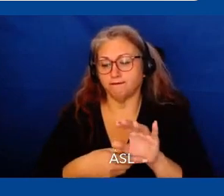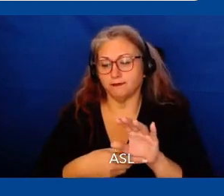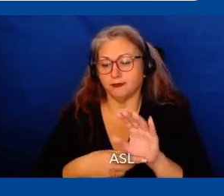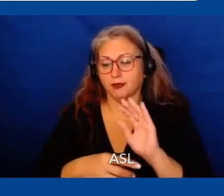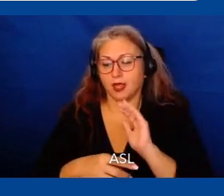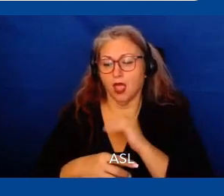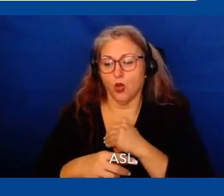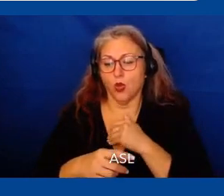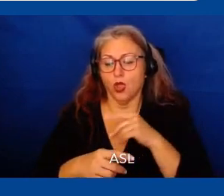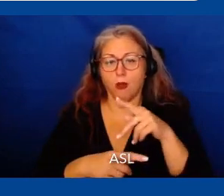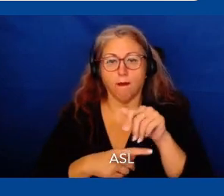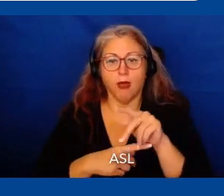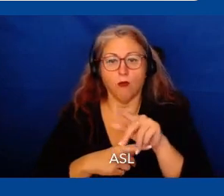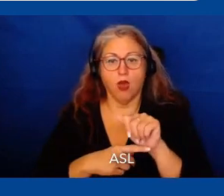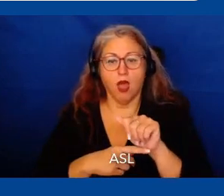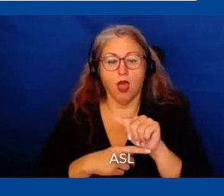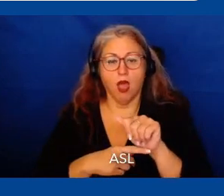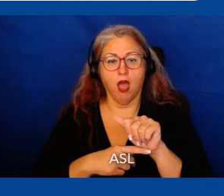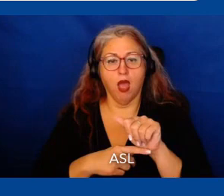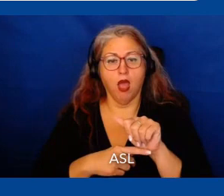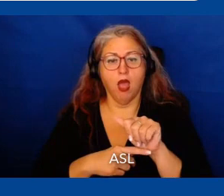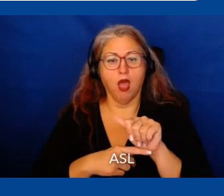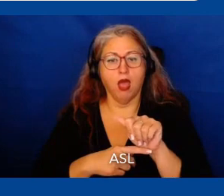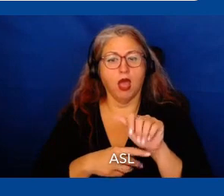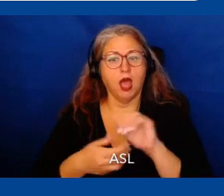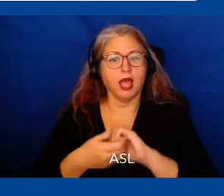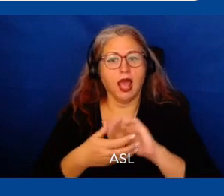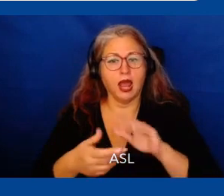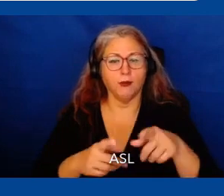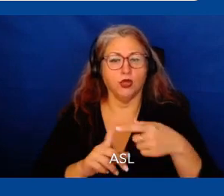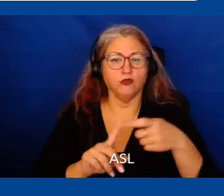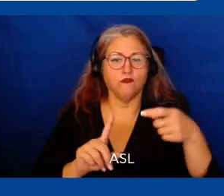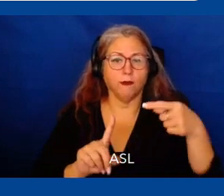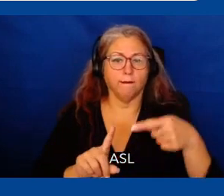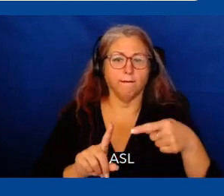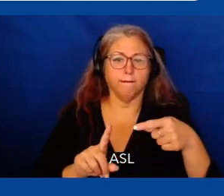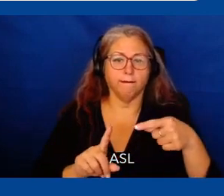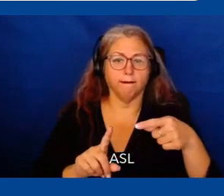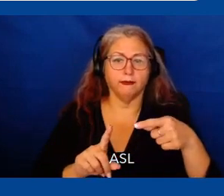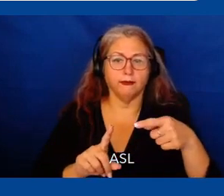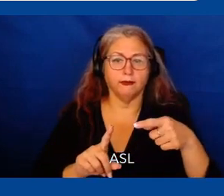our Papuan collaborators. They are from the